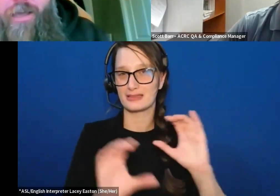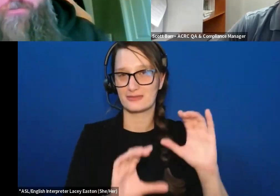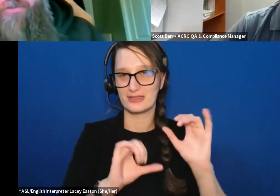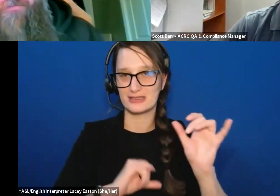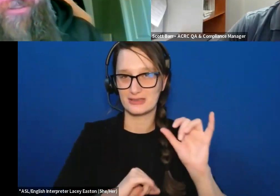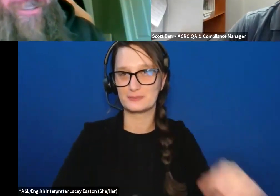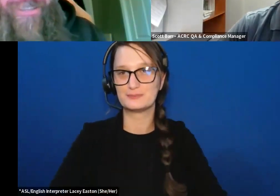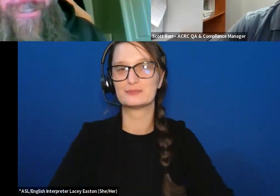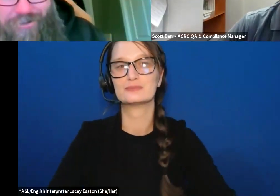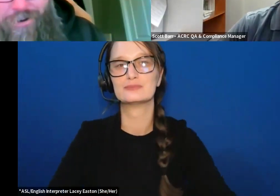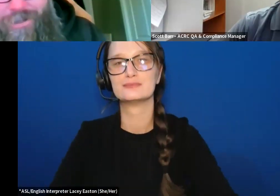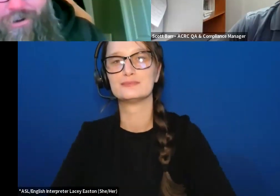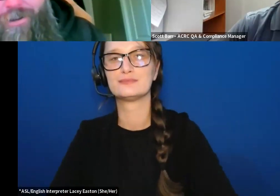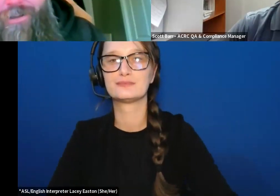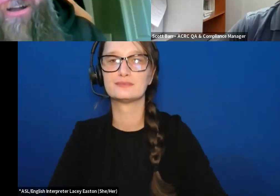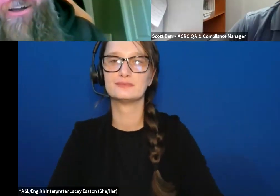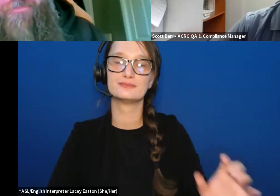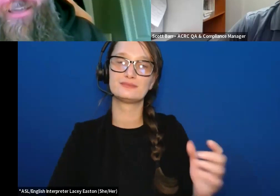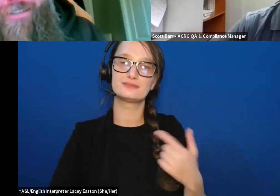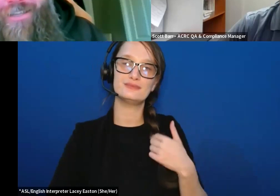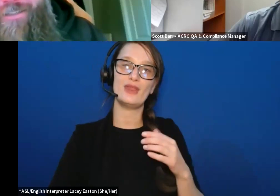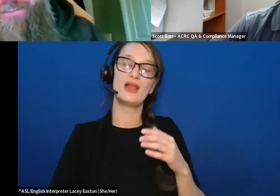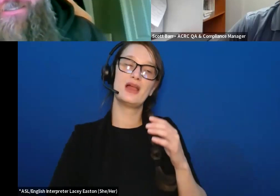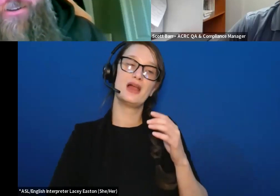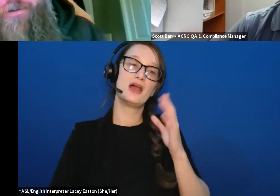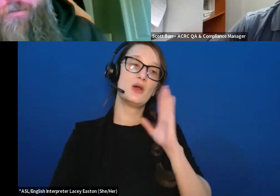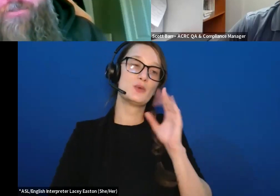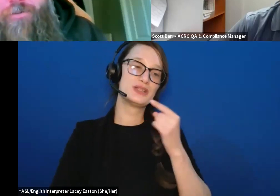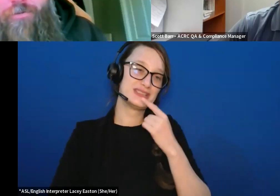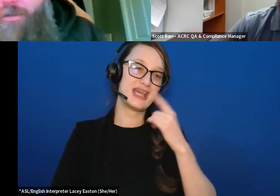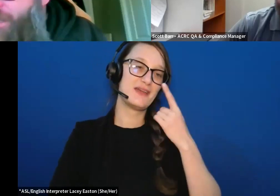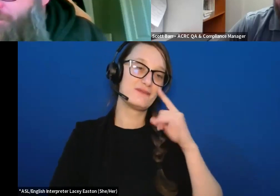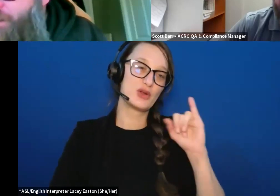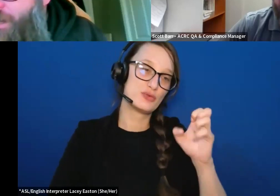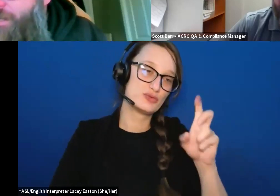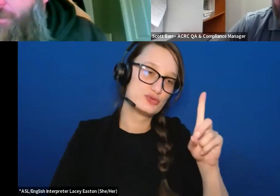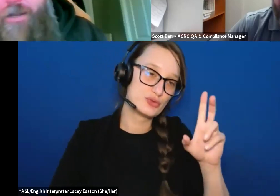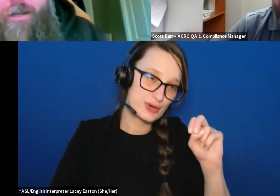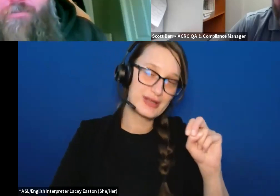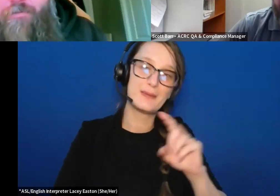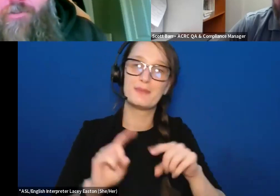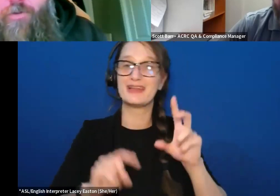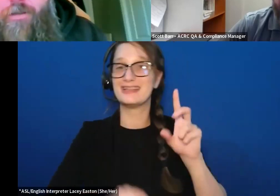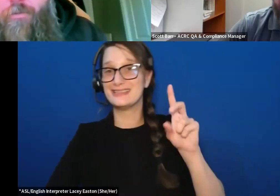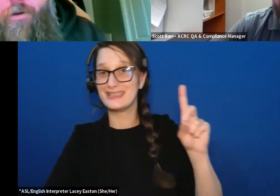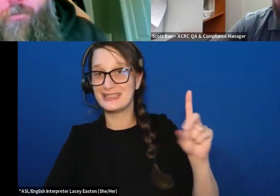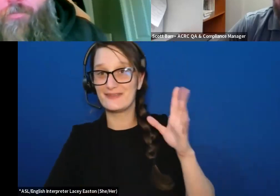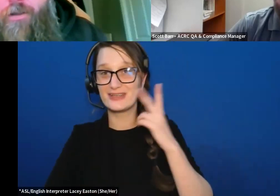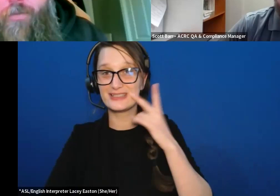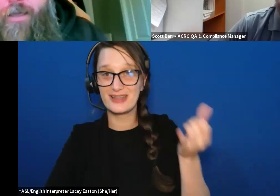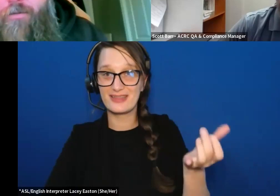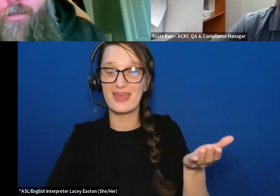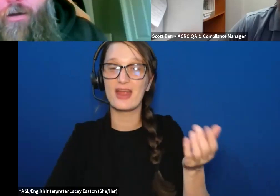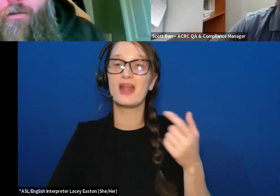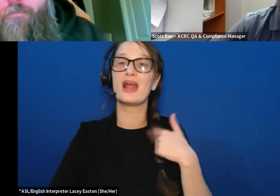was going to say on behalf of Jordan, but then I see Dee Dee right there. Hey, Dee Dee. So I'm told that I need to make an announcement from Jordan that we're going